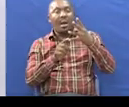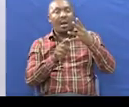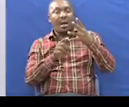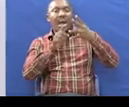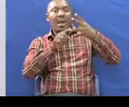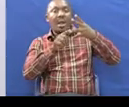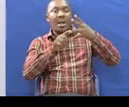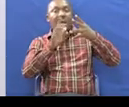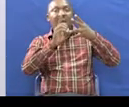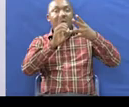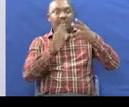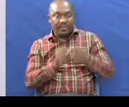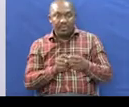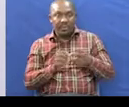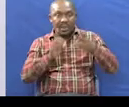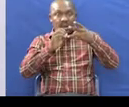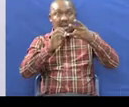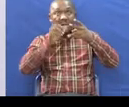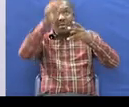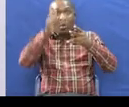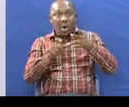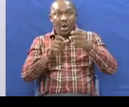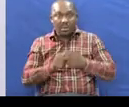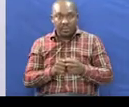Transition elements are found in D block.